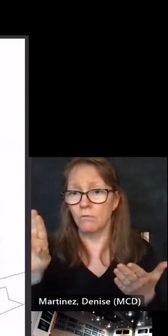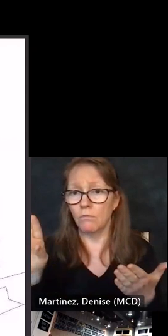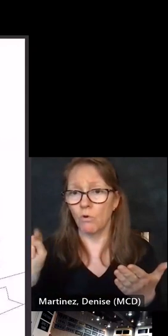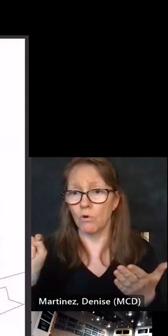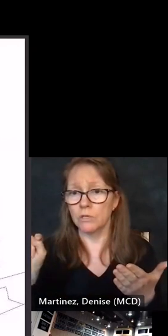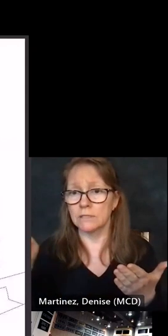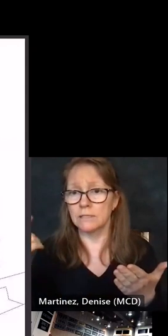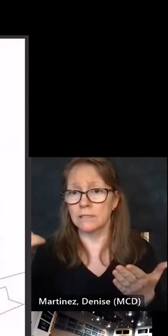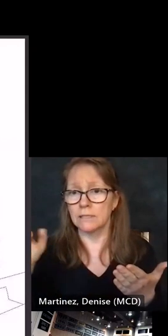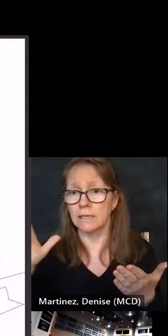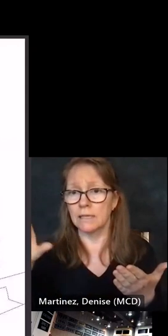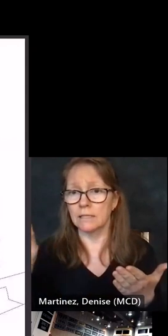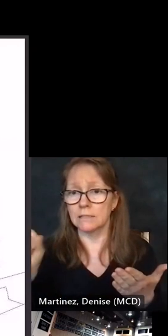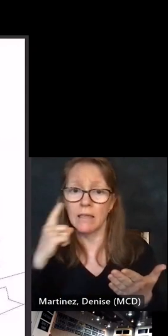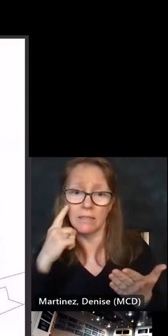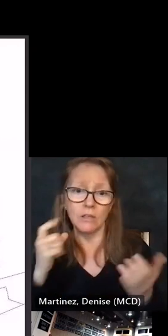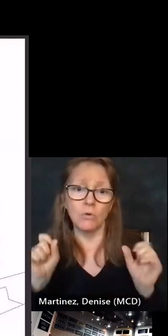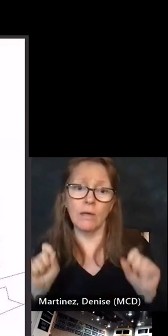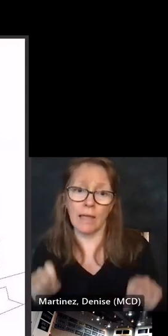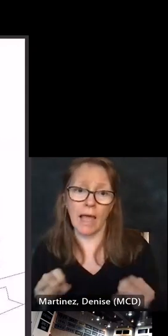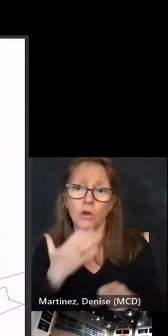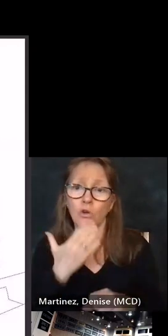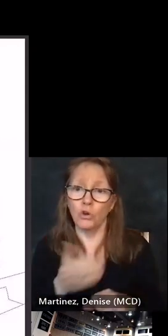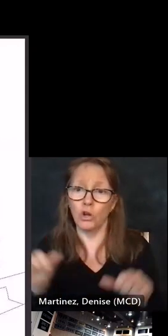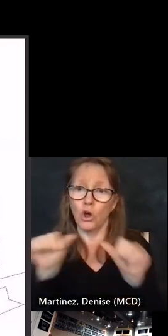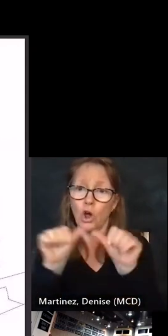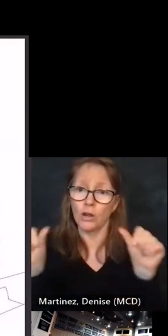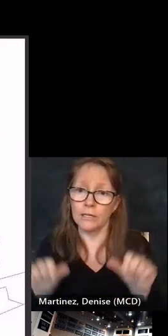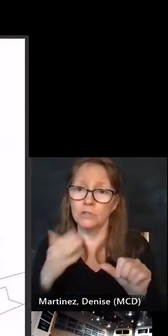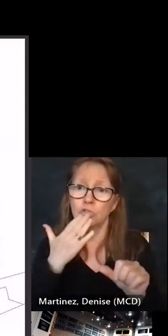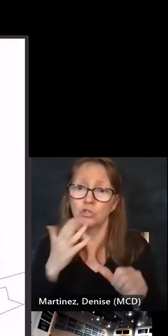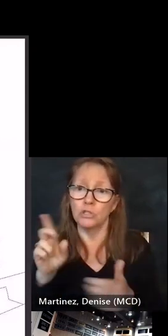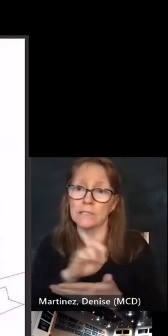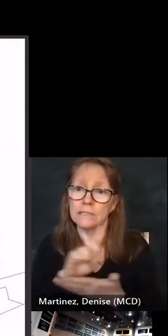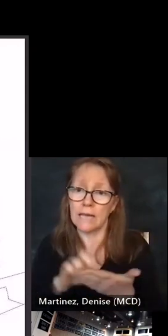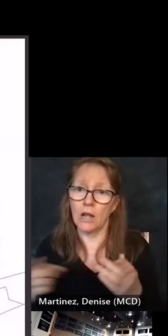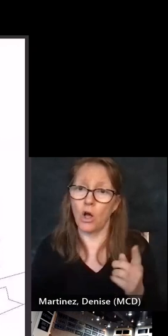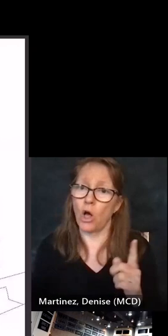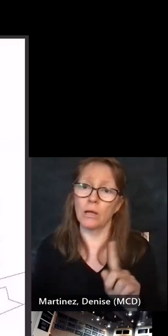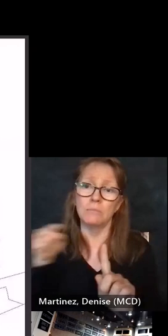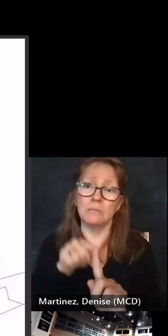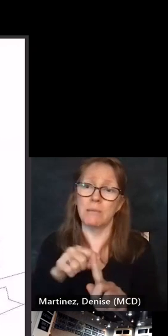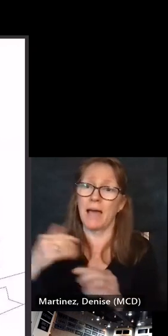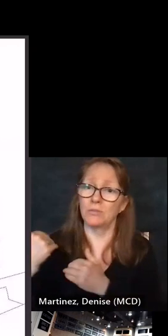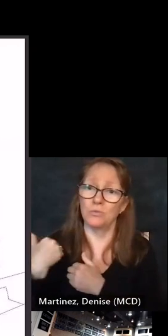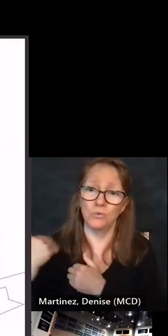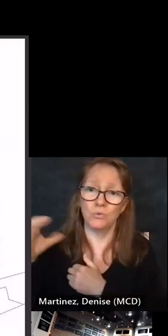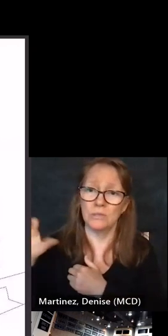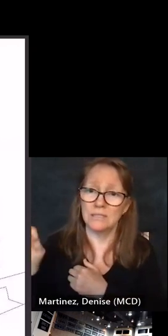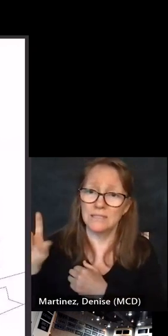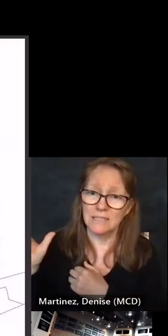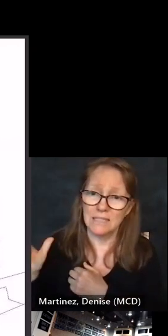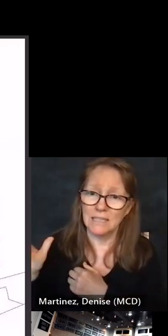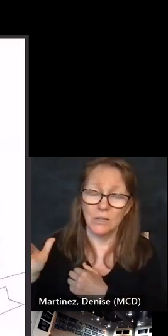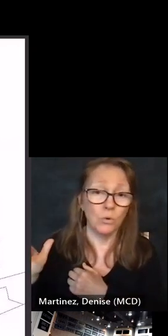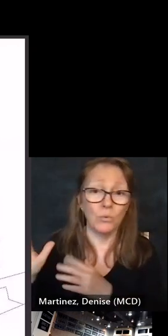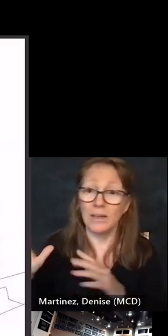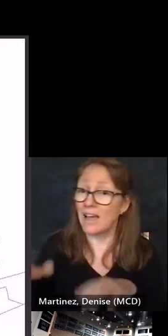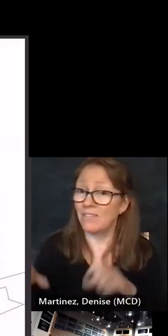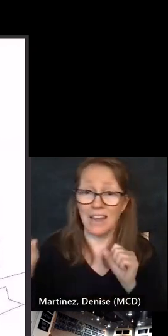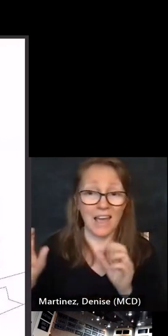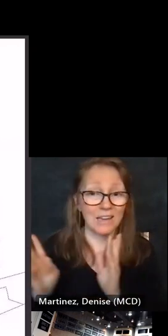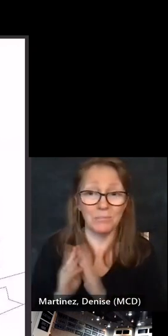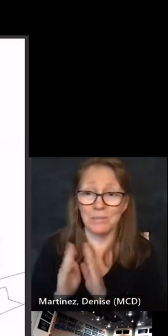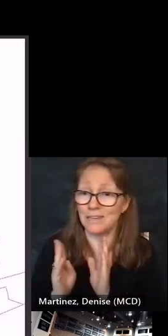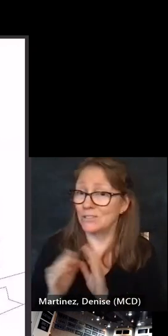good architecture and good design. But it all comes back to the city. Now, we haven't had a meeting to face